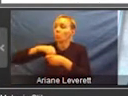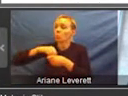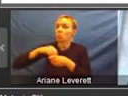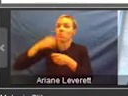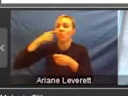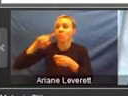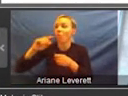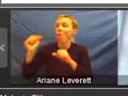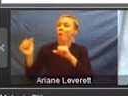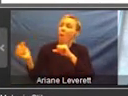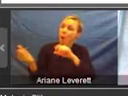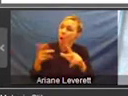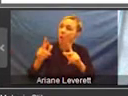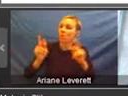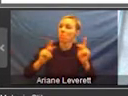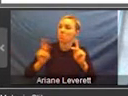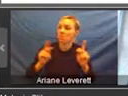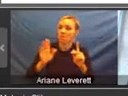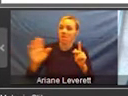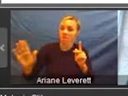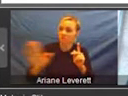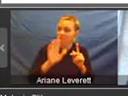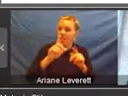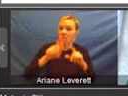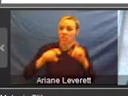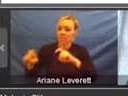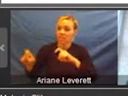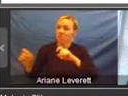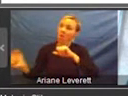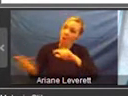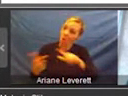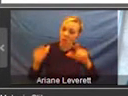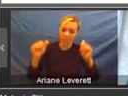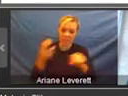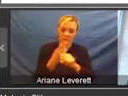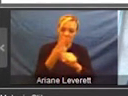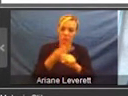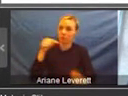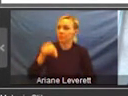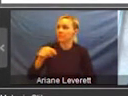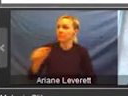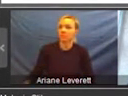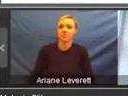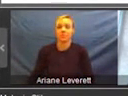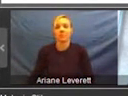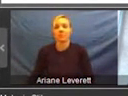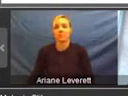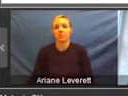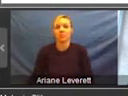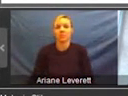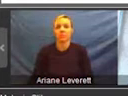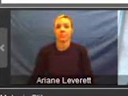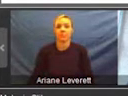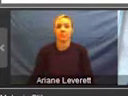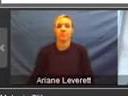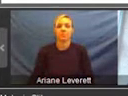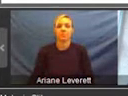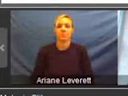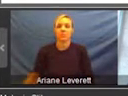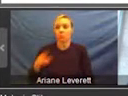people. More information, of course, you can also find in the webinar and the policy brief